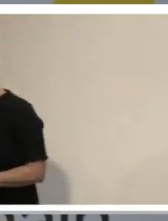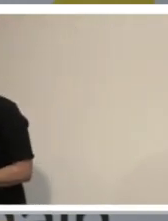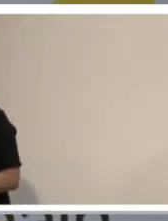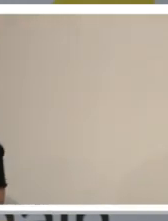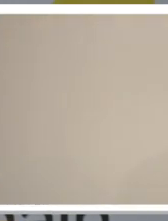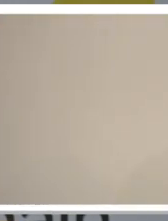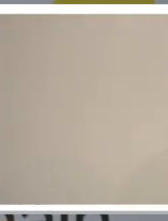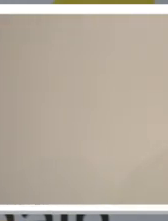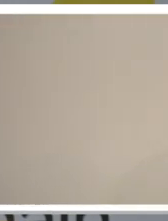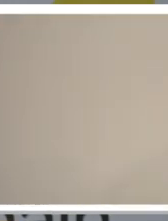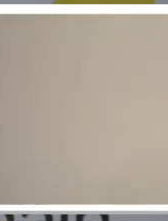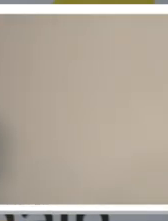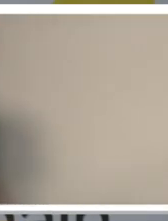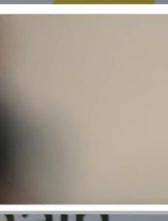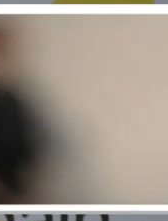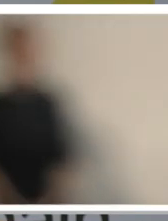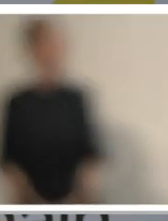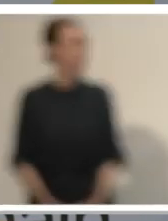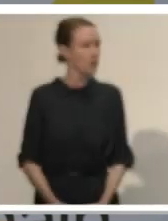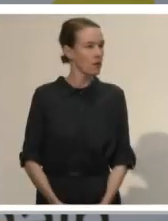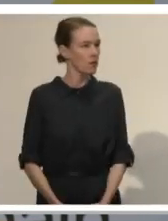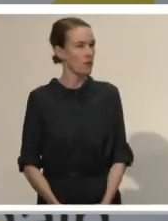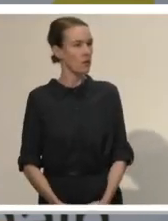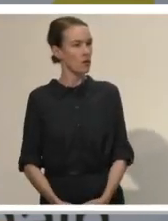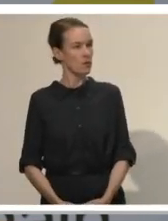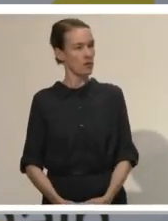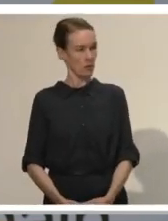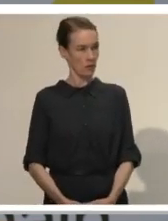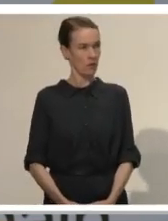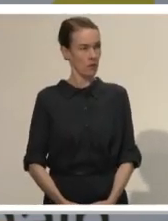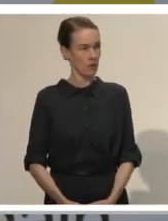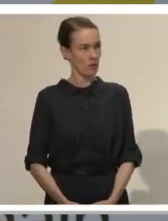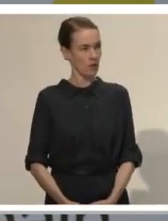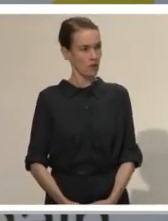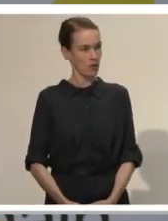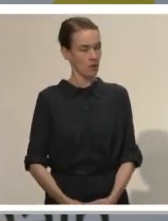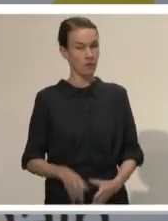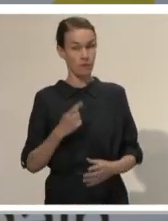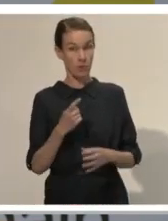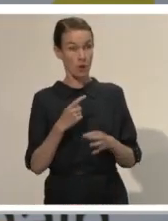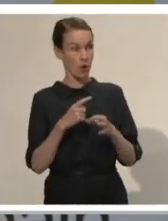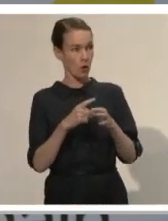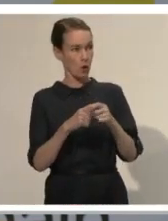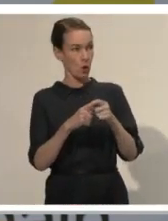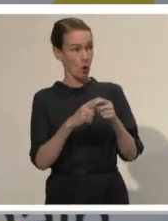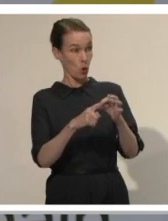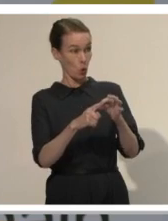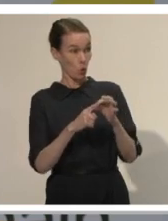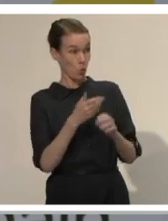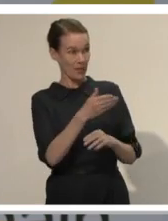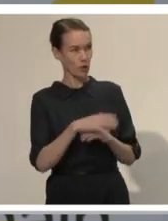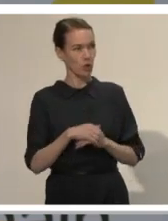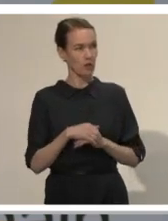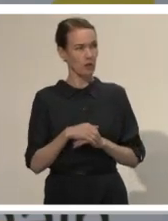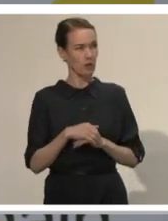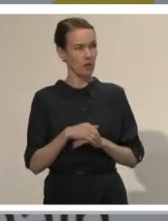under level 3 if someone's in palliative care or end of life care allowing visitors. The website says that visitors from the extended